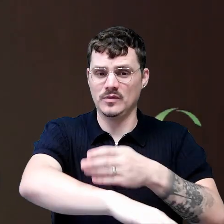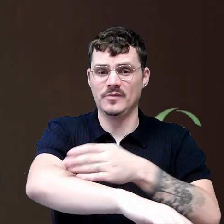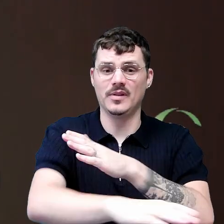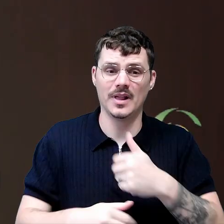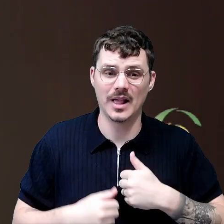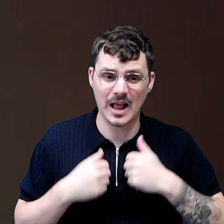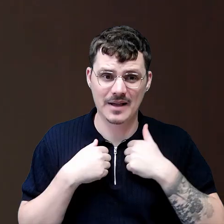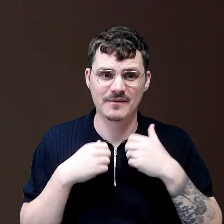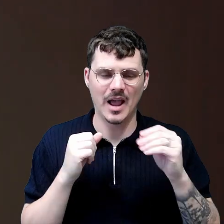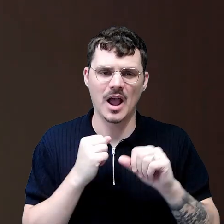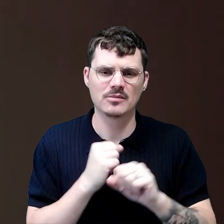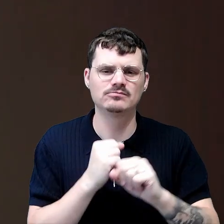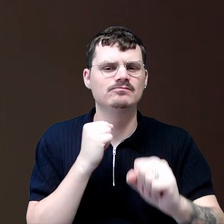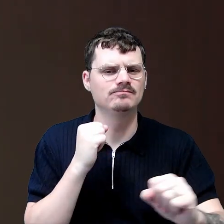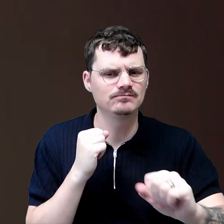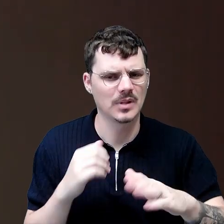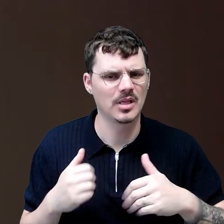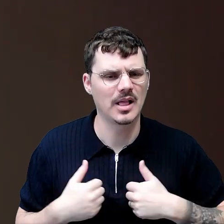life and extend their life.